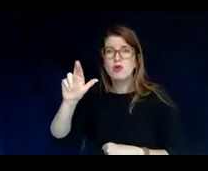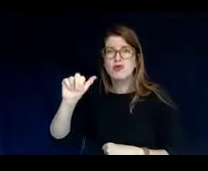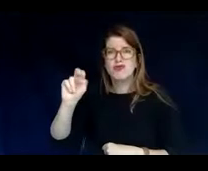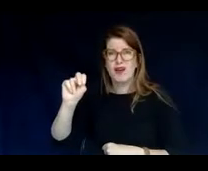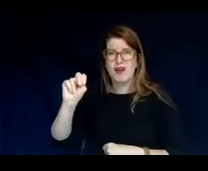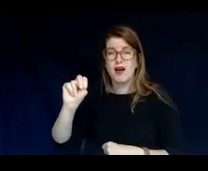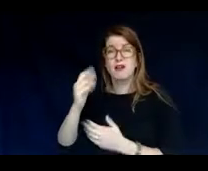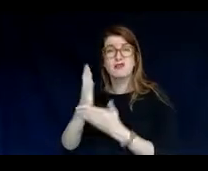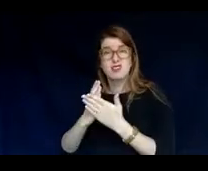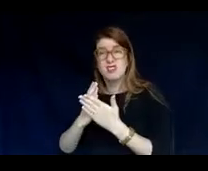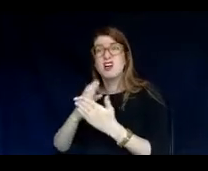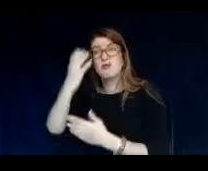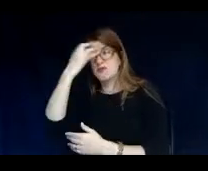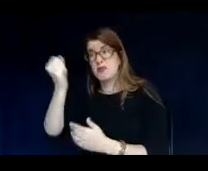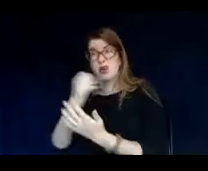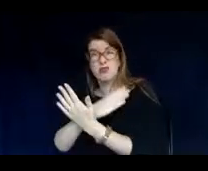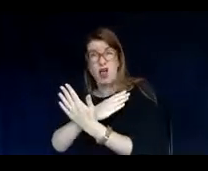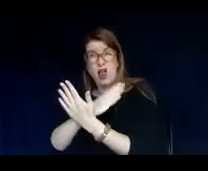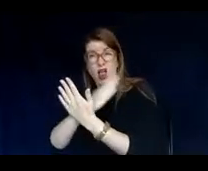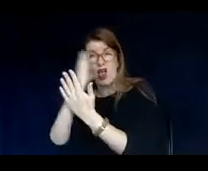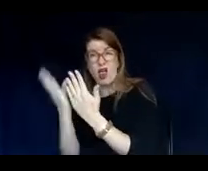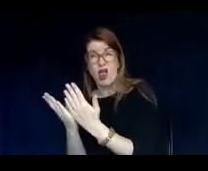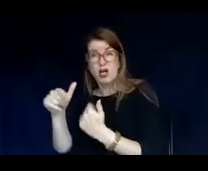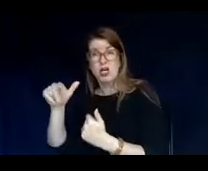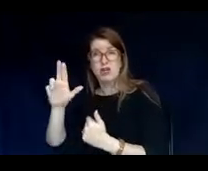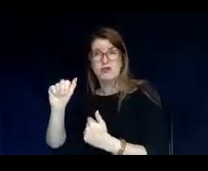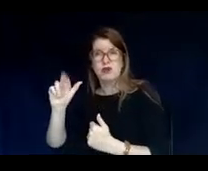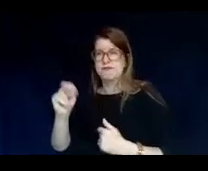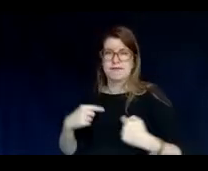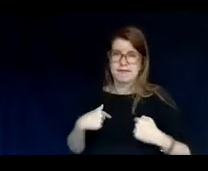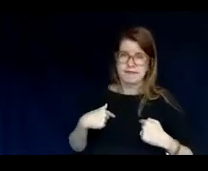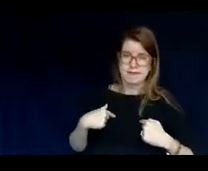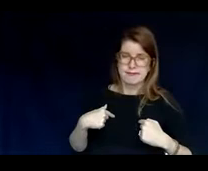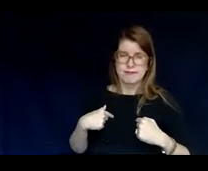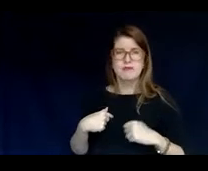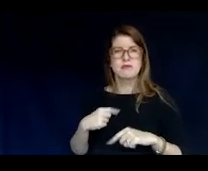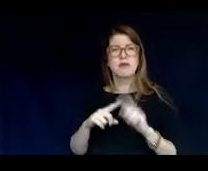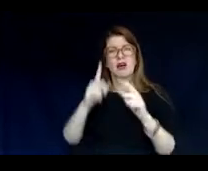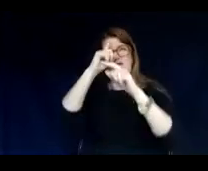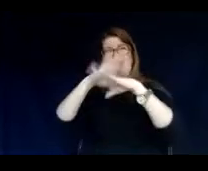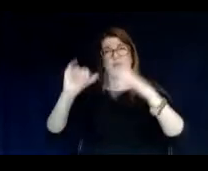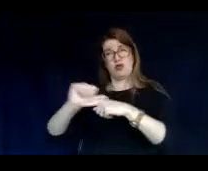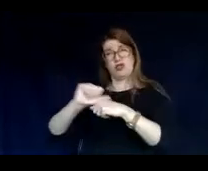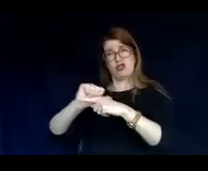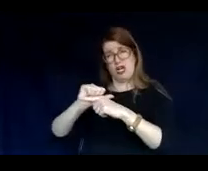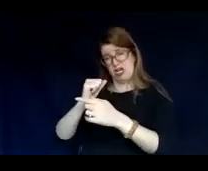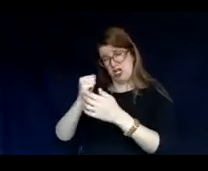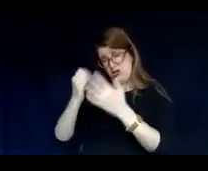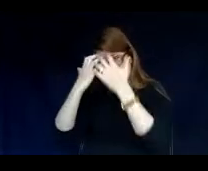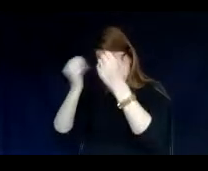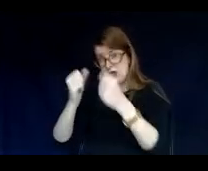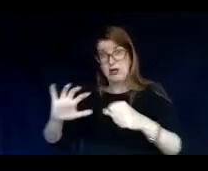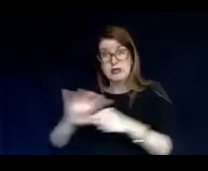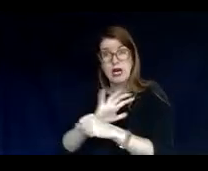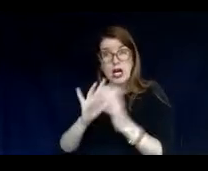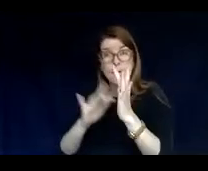They memorize from word for word the entire Quran. Now imagine if you were trained to memorize the entire Bible from start to